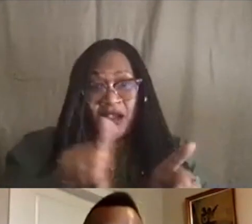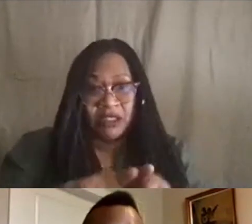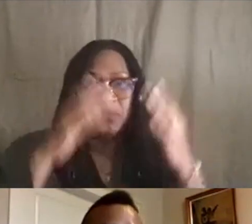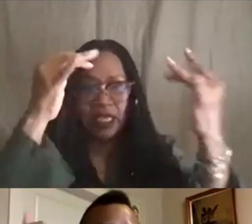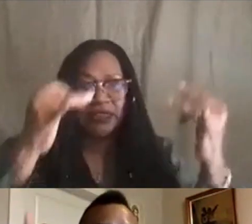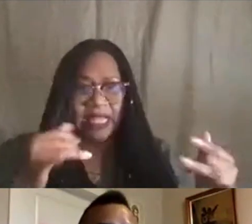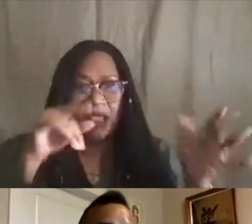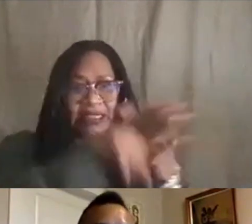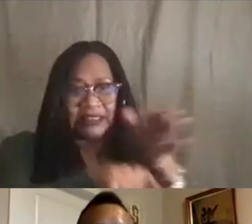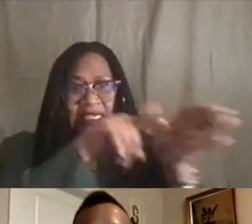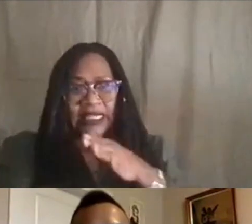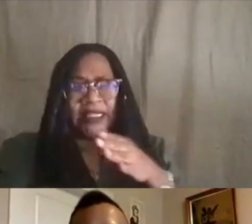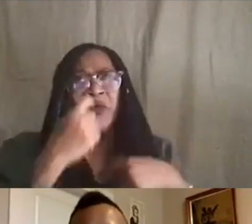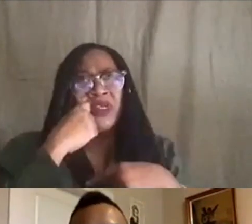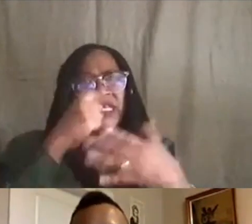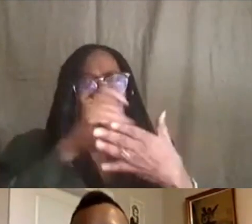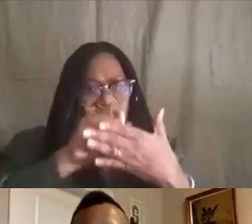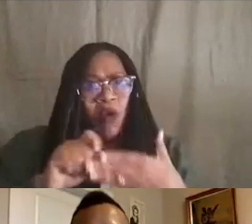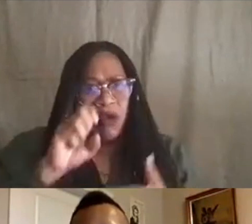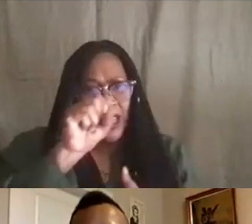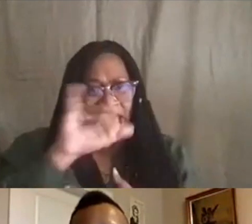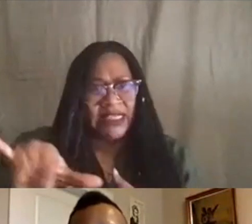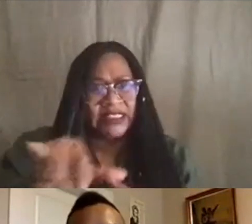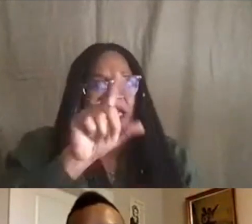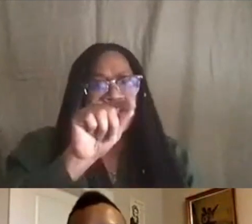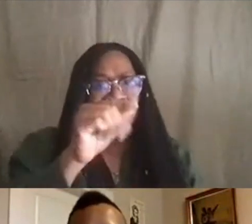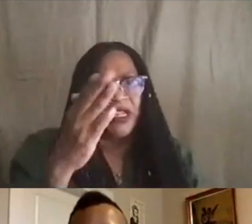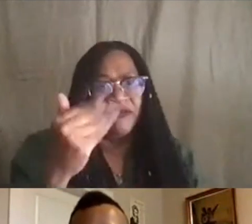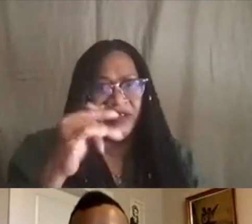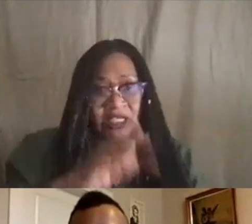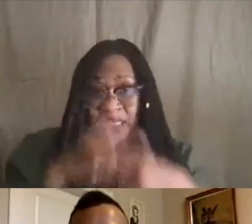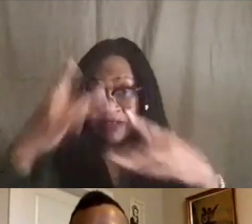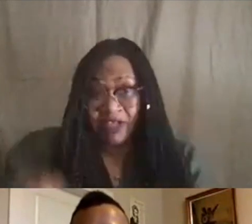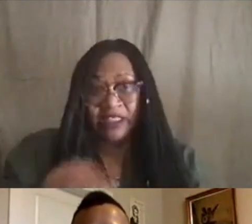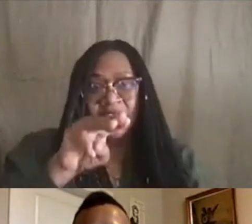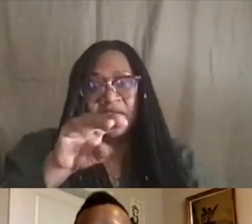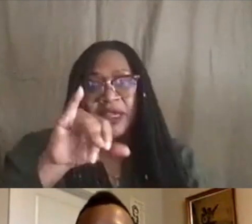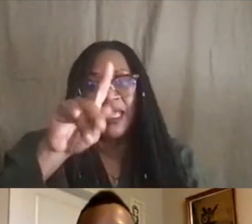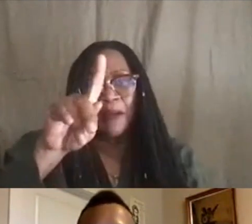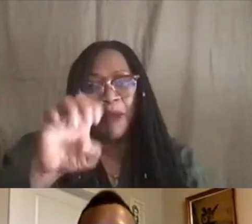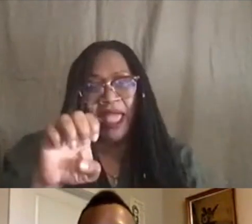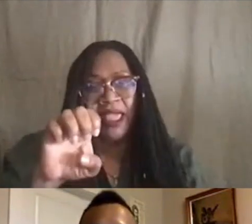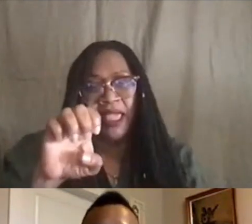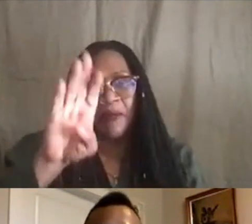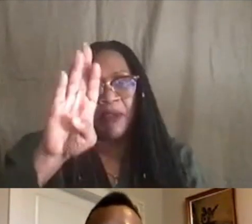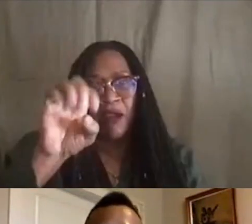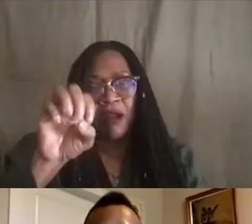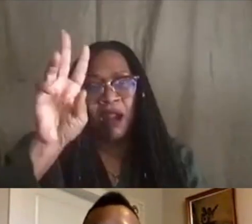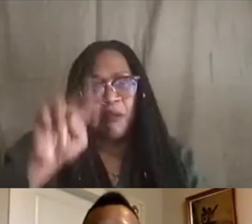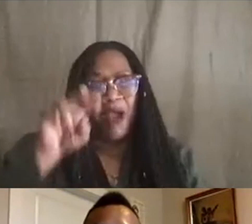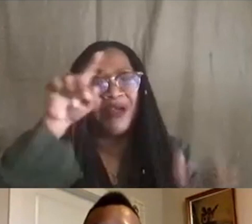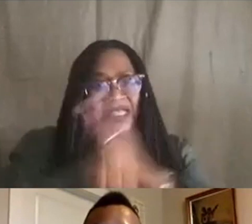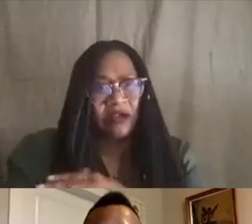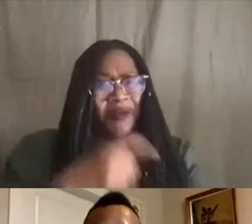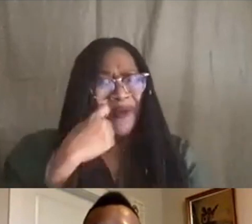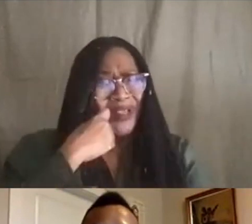I wrote an essay about this in 2015 after Mike Brown was killed. And as recently as